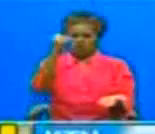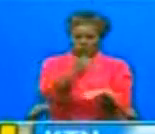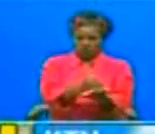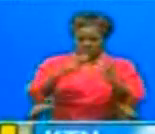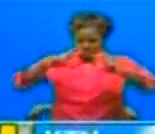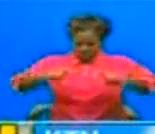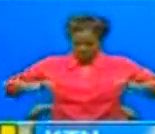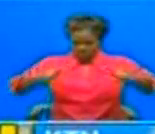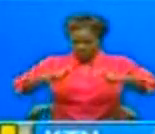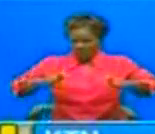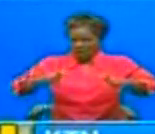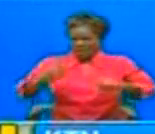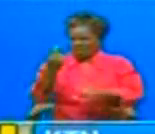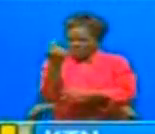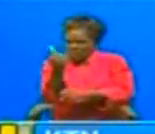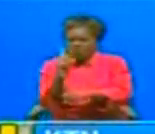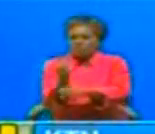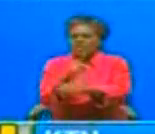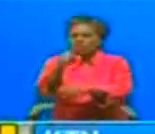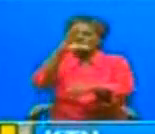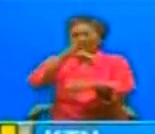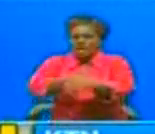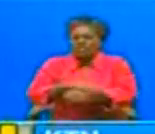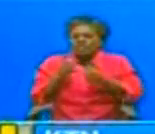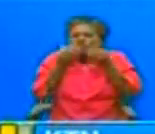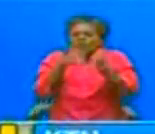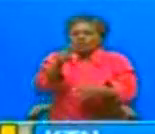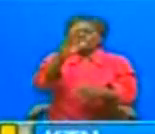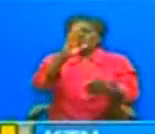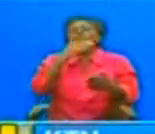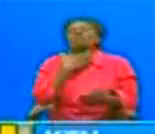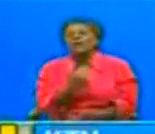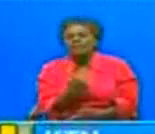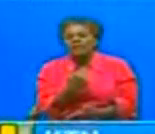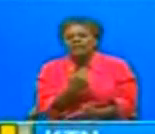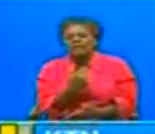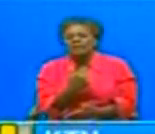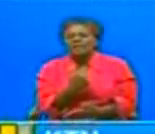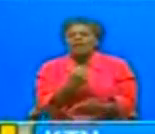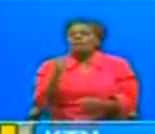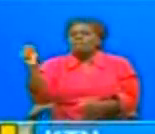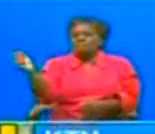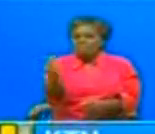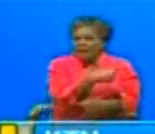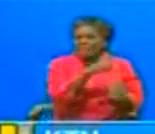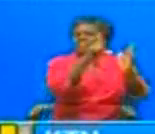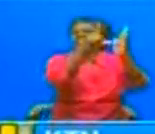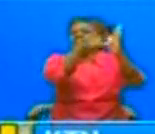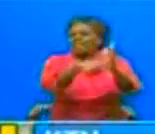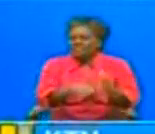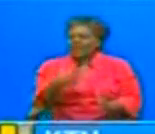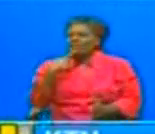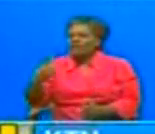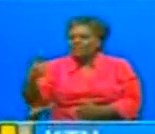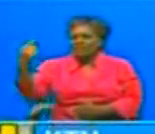search will take minutes and you are out with the information you want. A month later, the